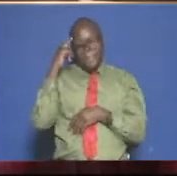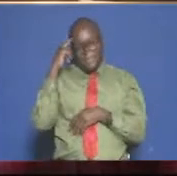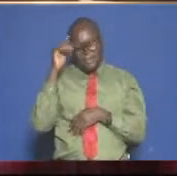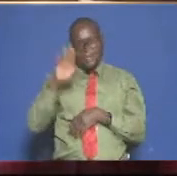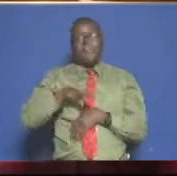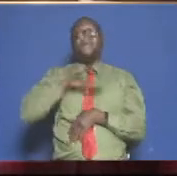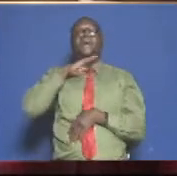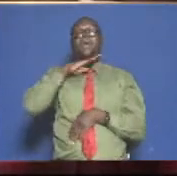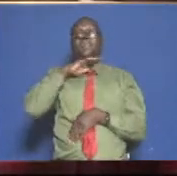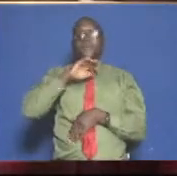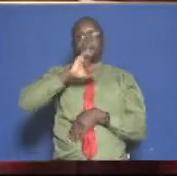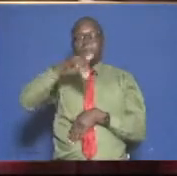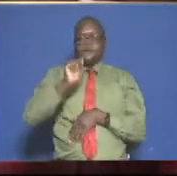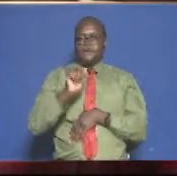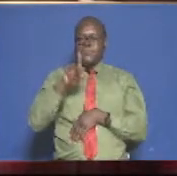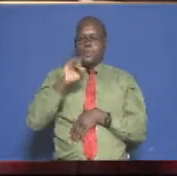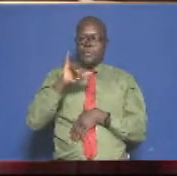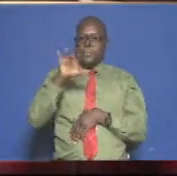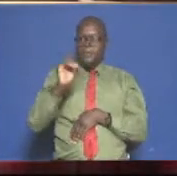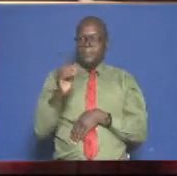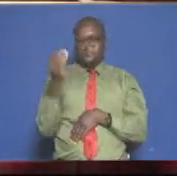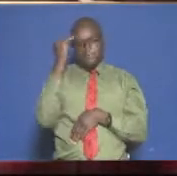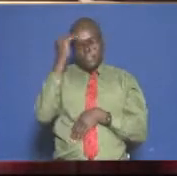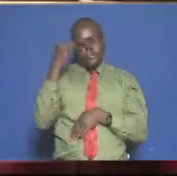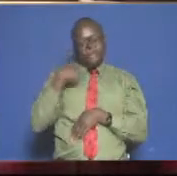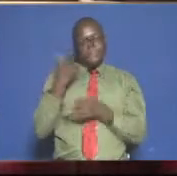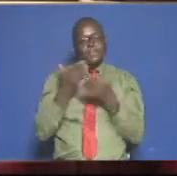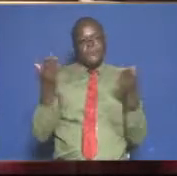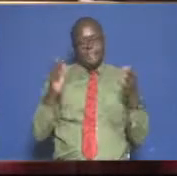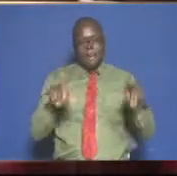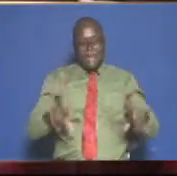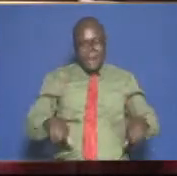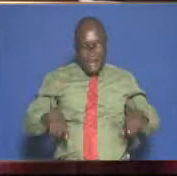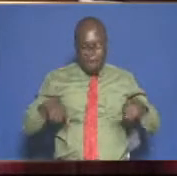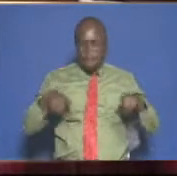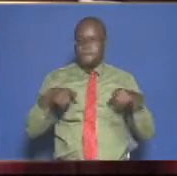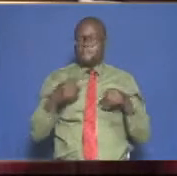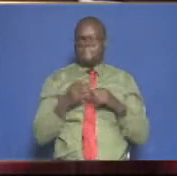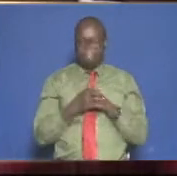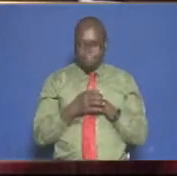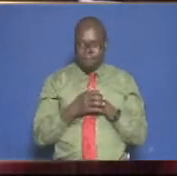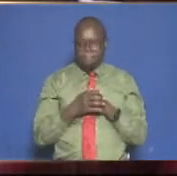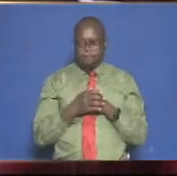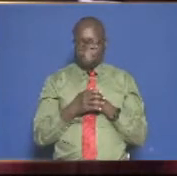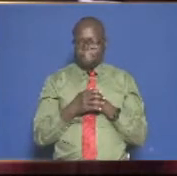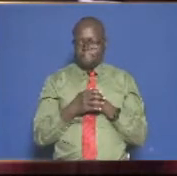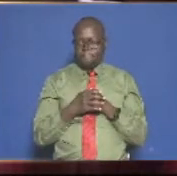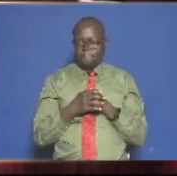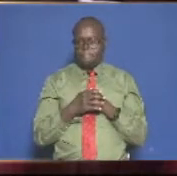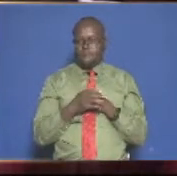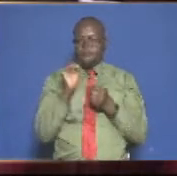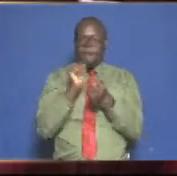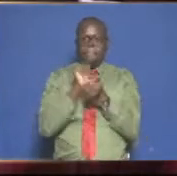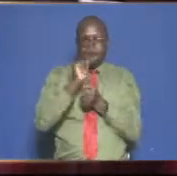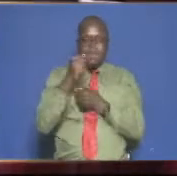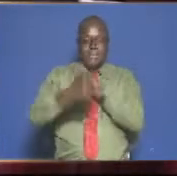demise of Jakoyo has taught me a few lessons of life. During, Mr. Speaker, sir, during the 15